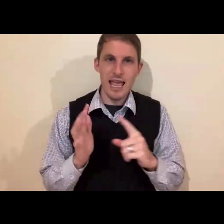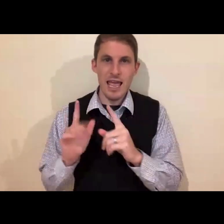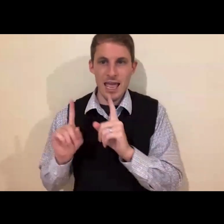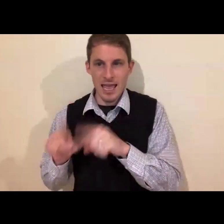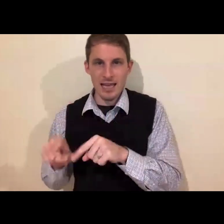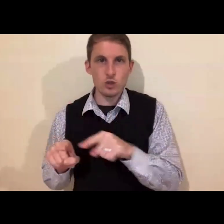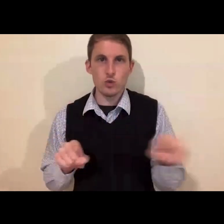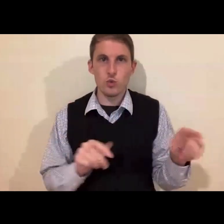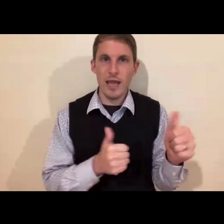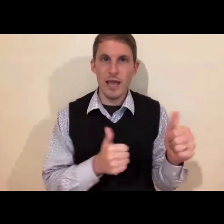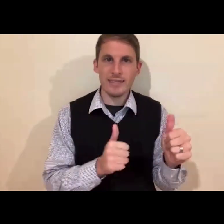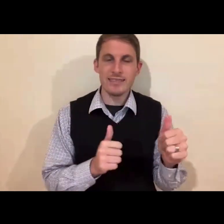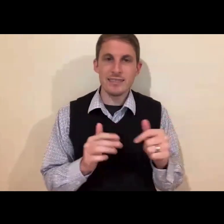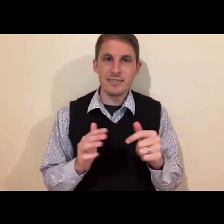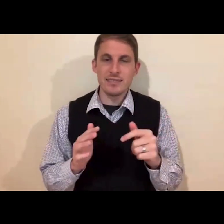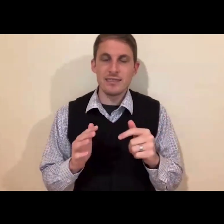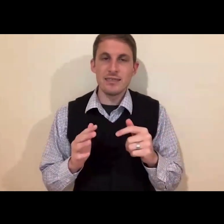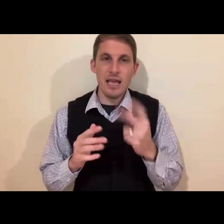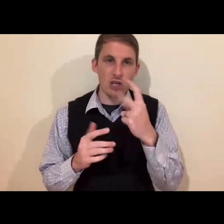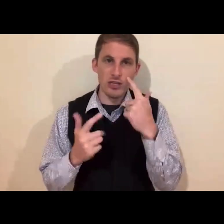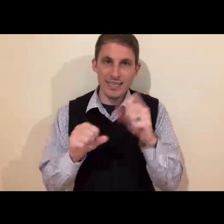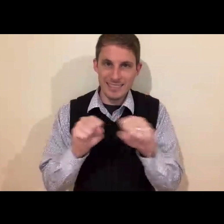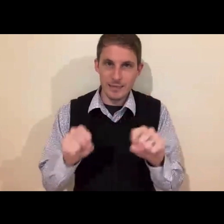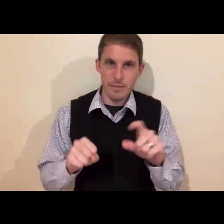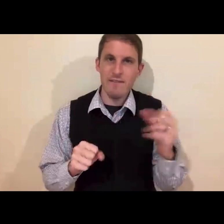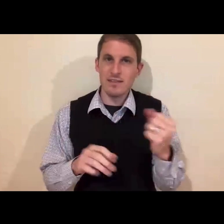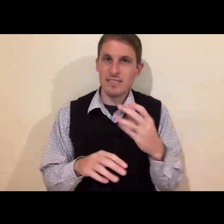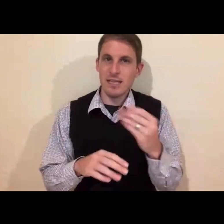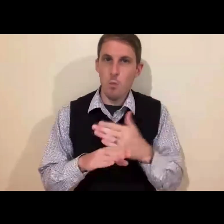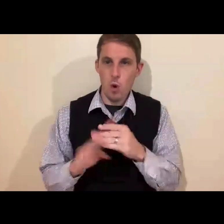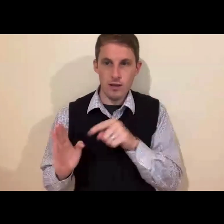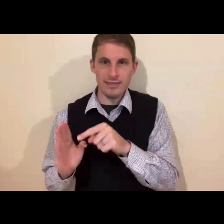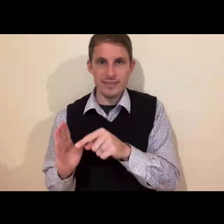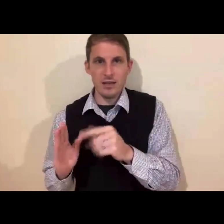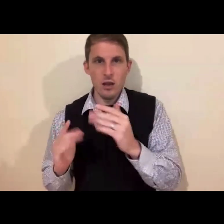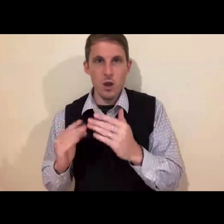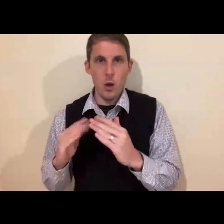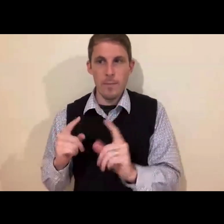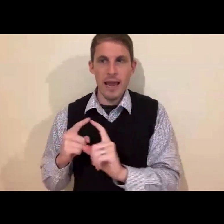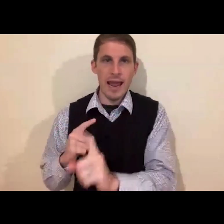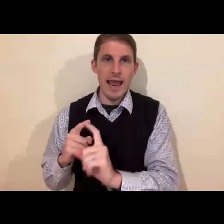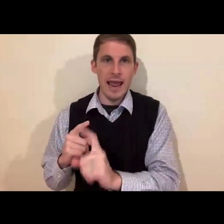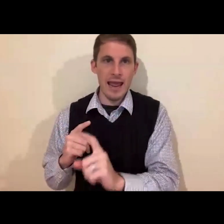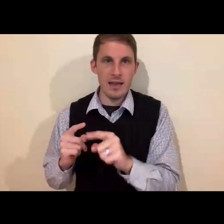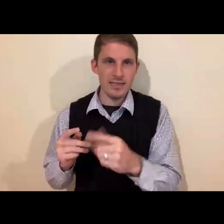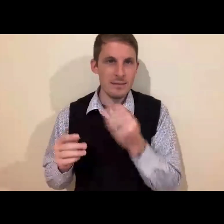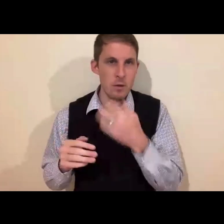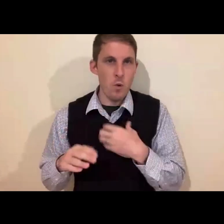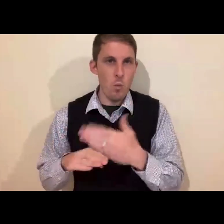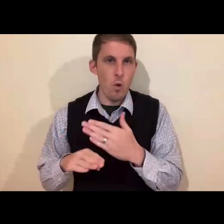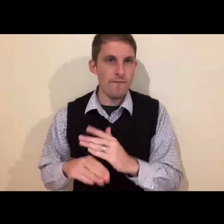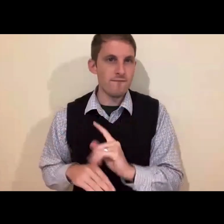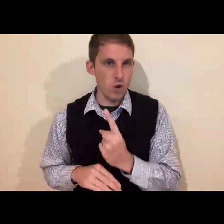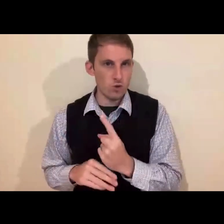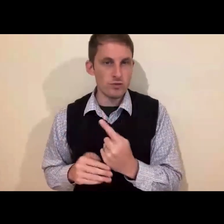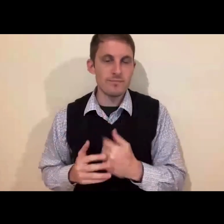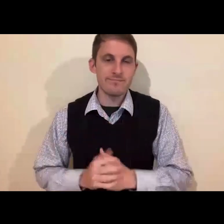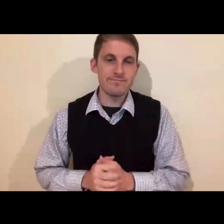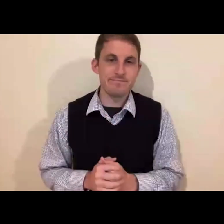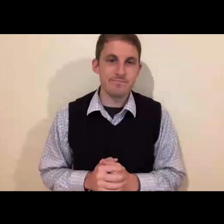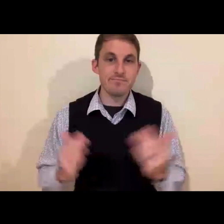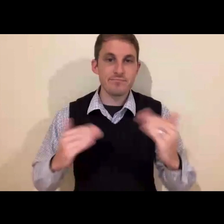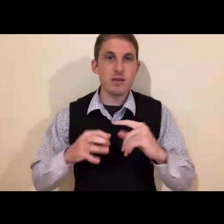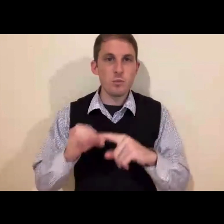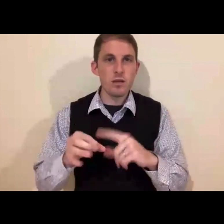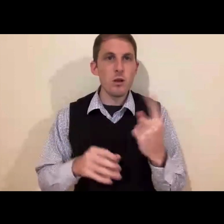but there's some work that we've got to do first. So the next question's probably for you, Michael. So who does the sector